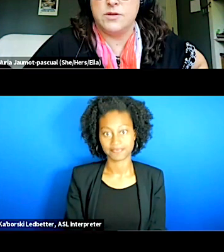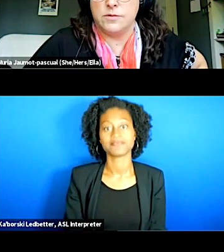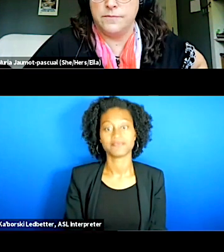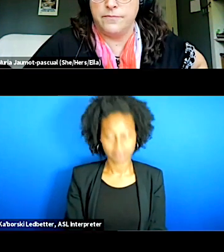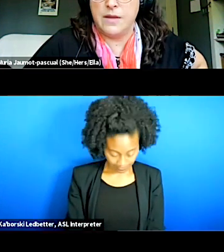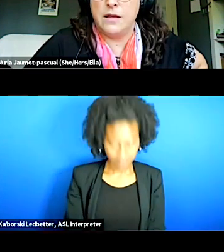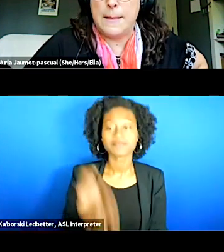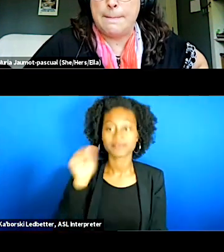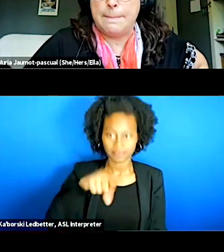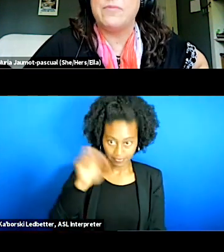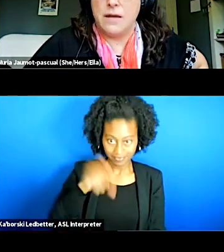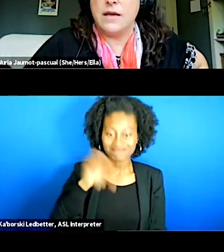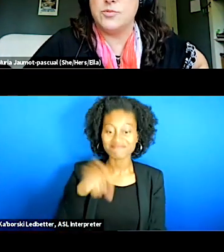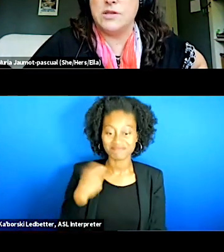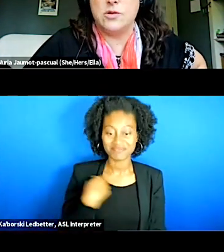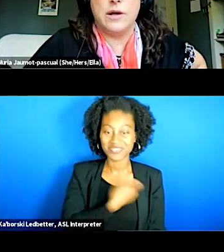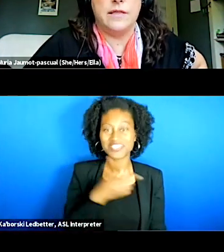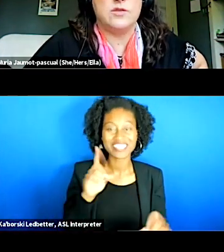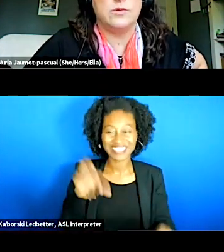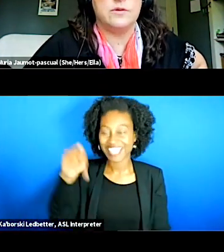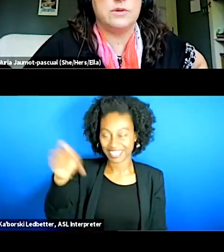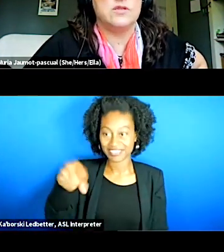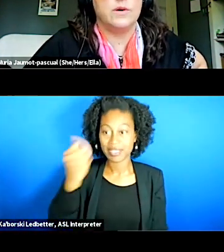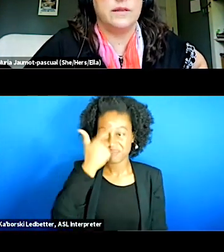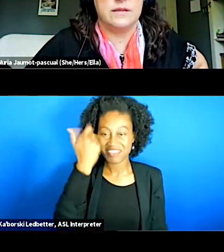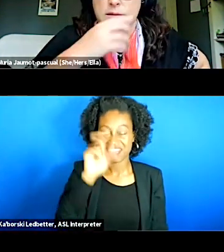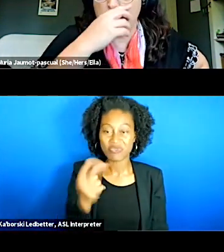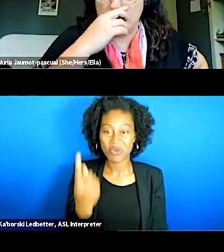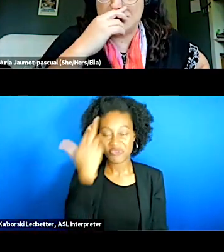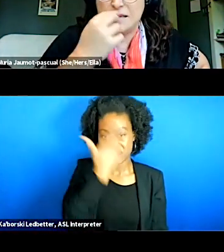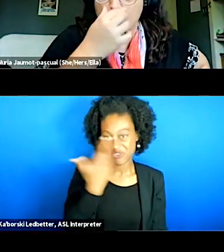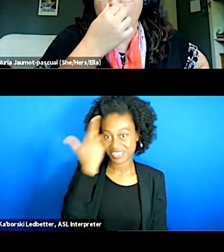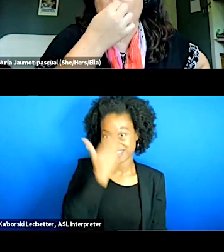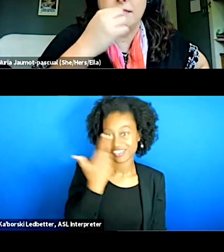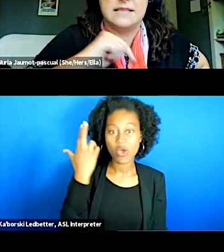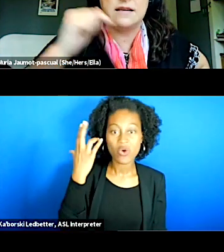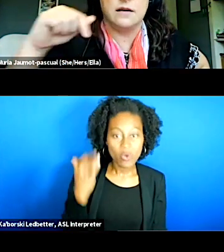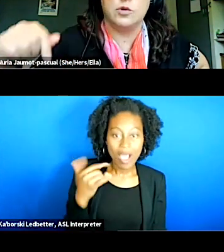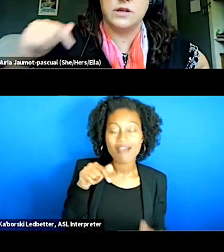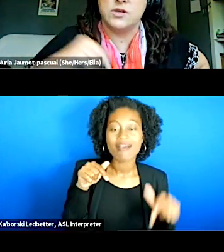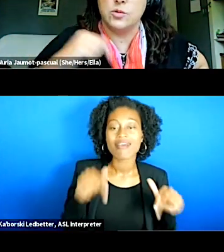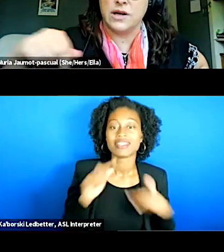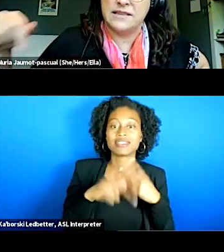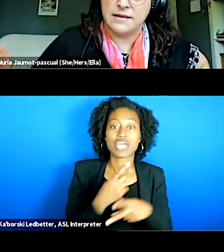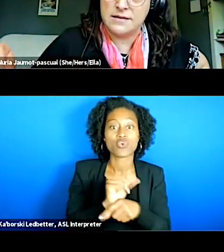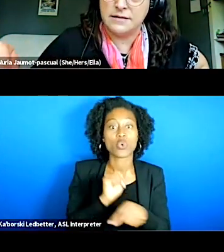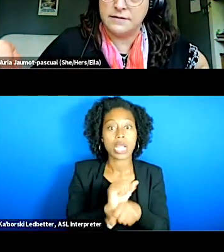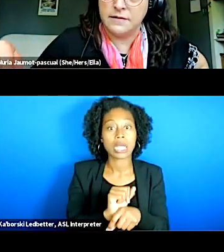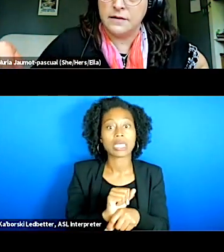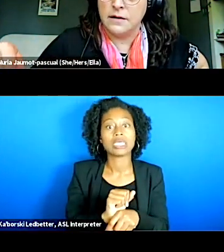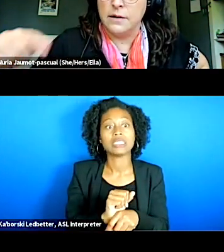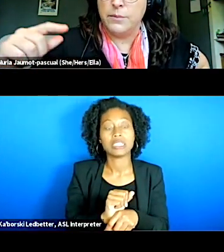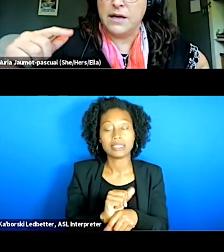Yes, we do. Okay. Yes, we do, and that's one of the reasons why this kind of work is so work